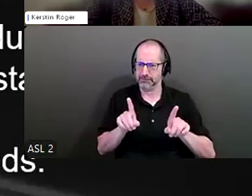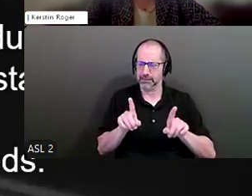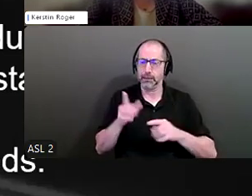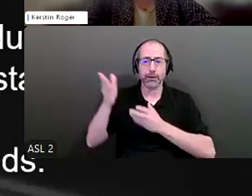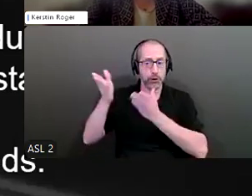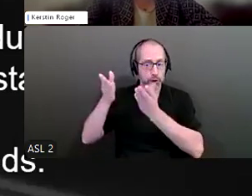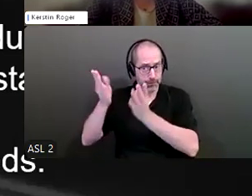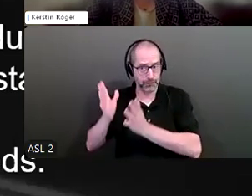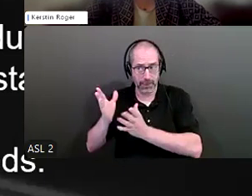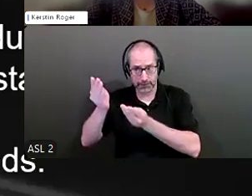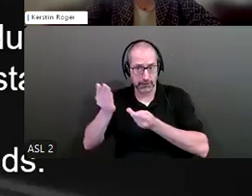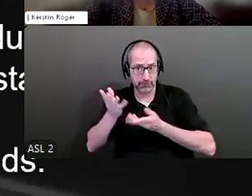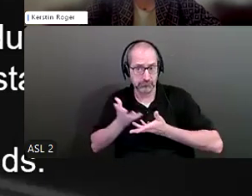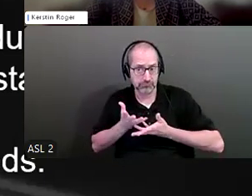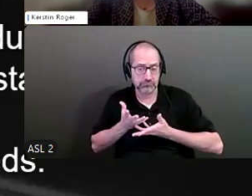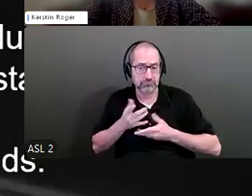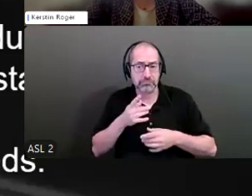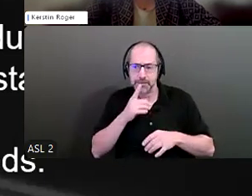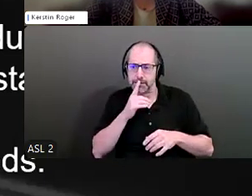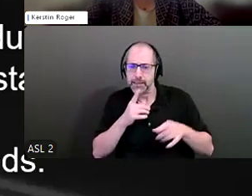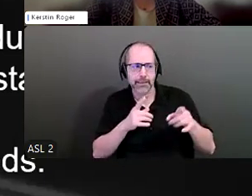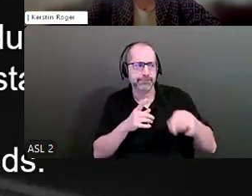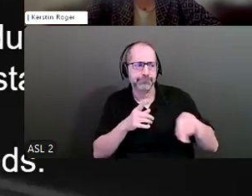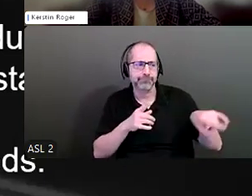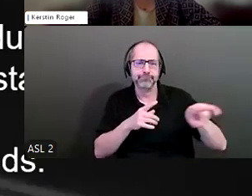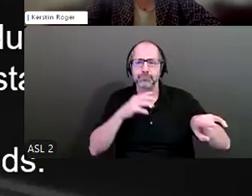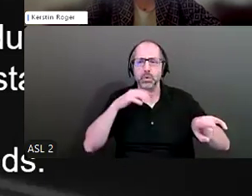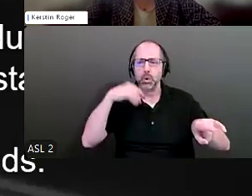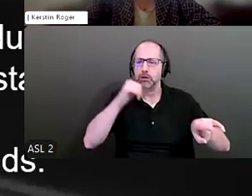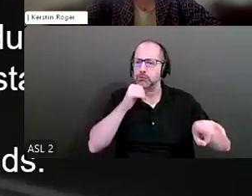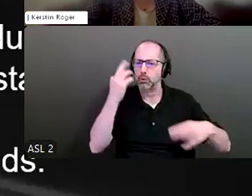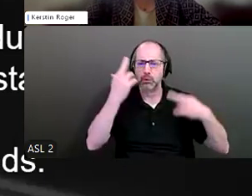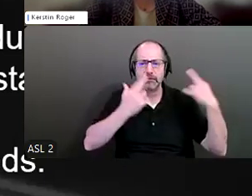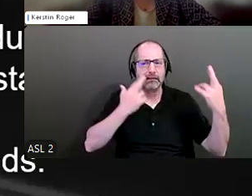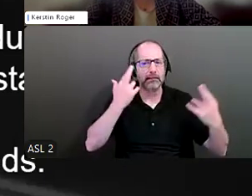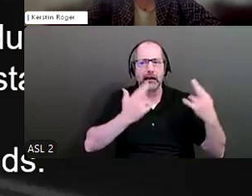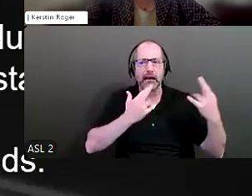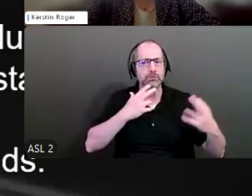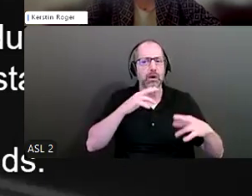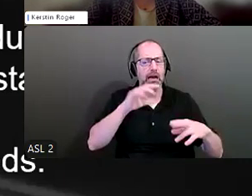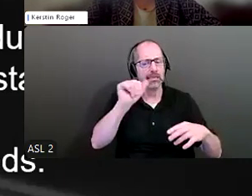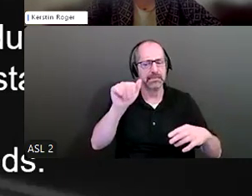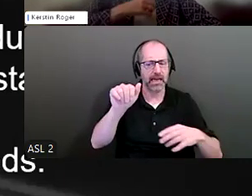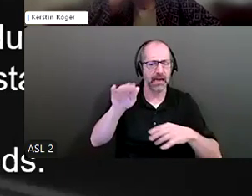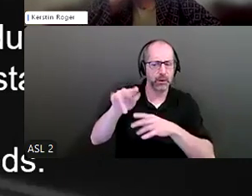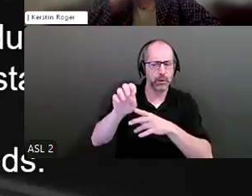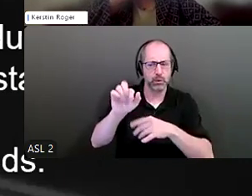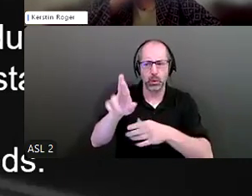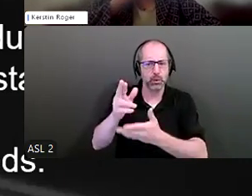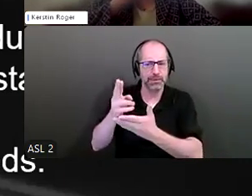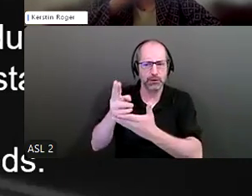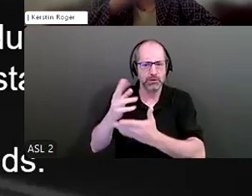adults have a lack of awareness of what elder abuse is and what resources are, but older adults say